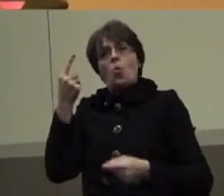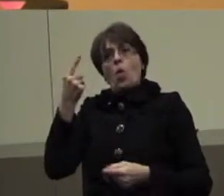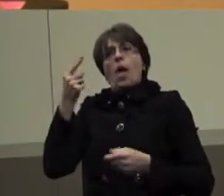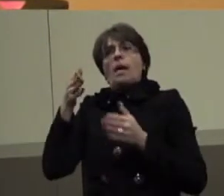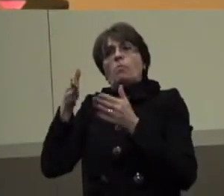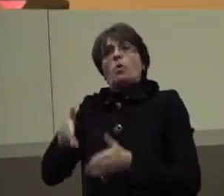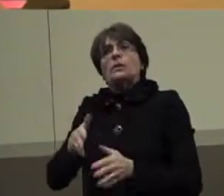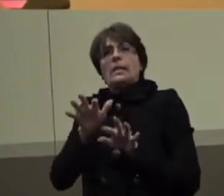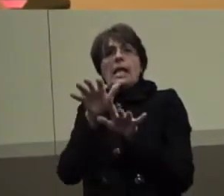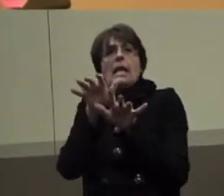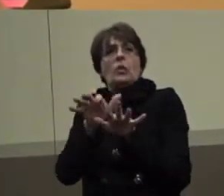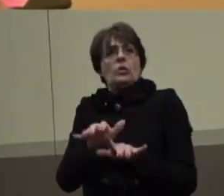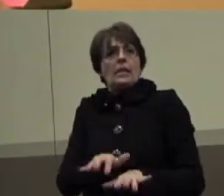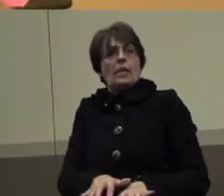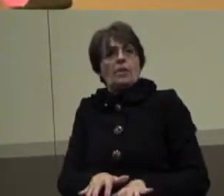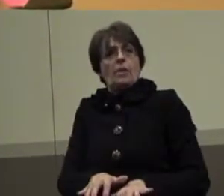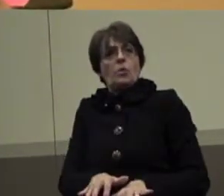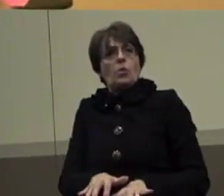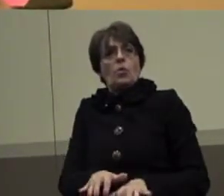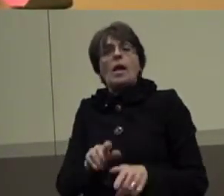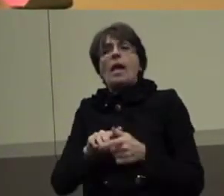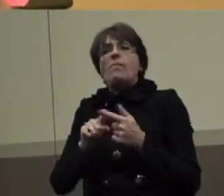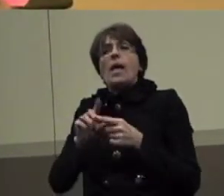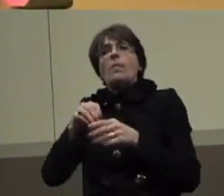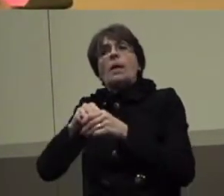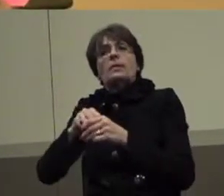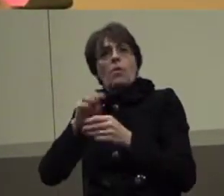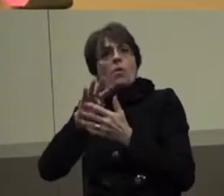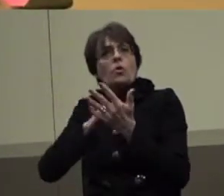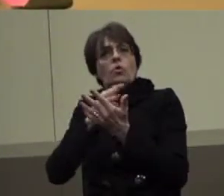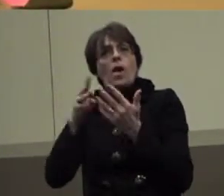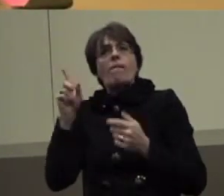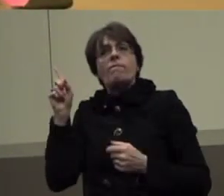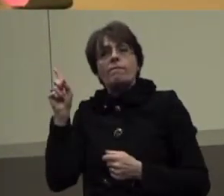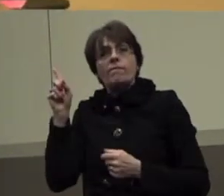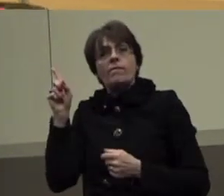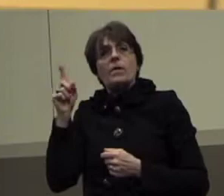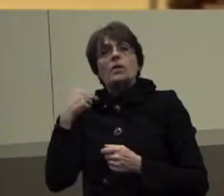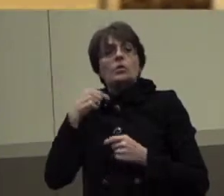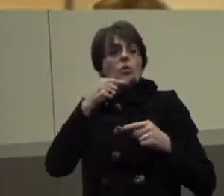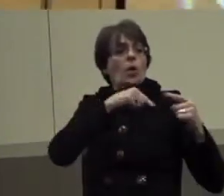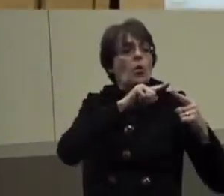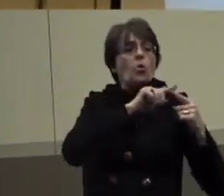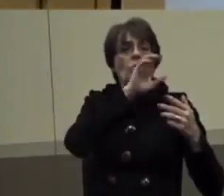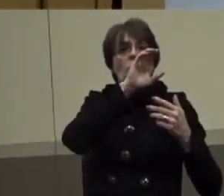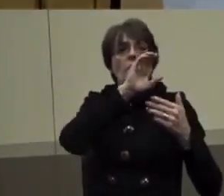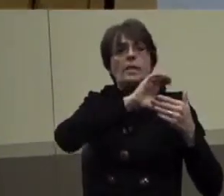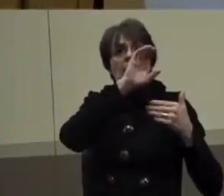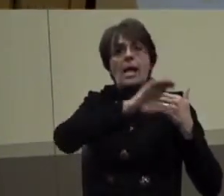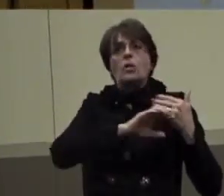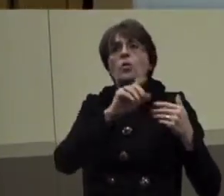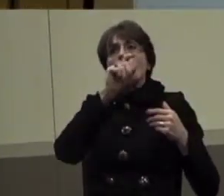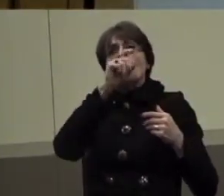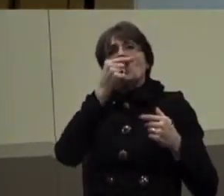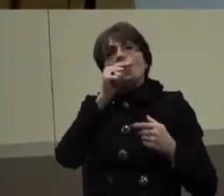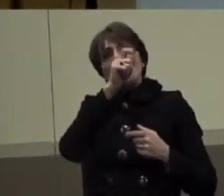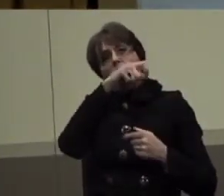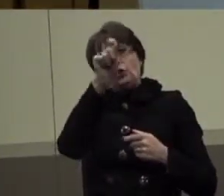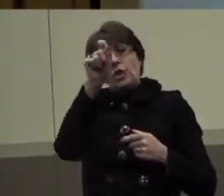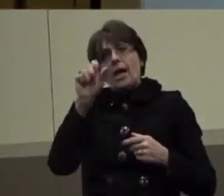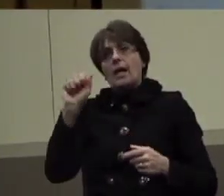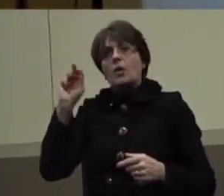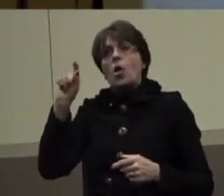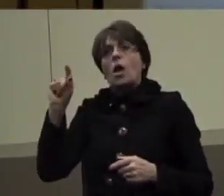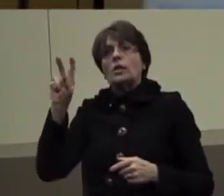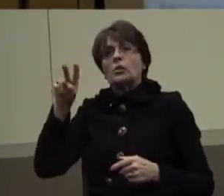the computer, and then it becomes part of the graph. So I can go back to the calendar. I've got my green check for August 22nd. I click